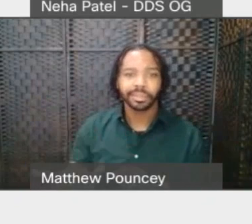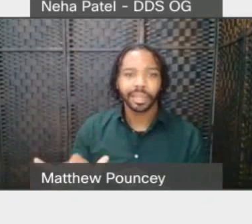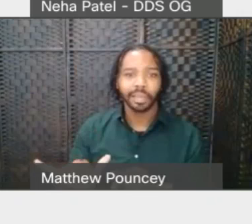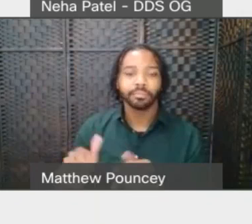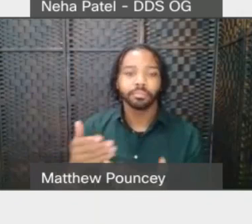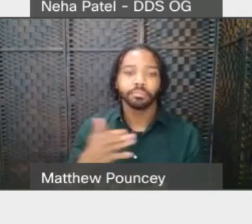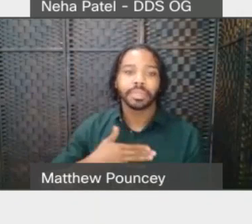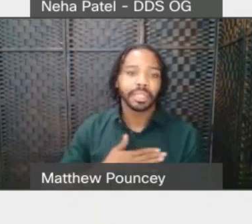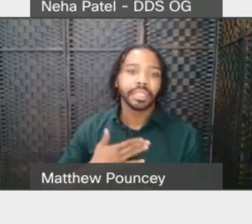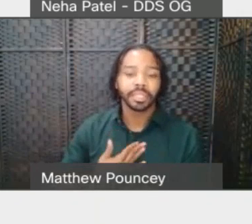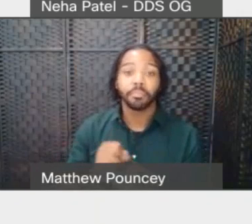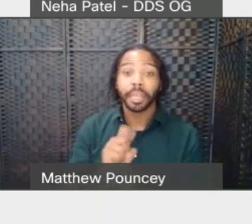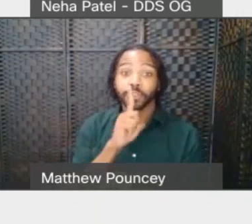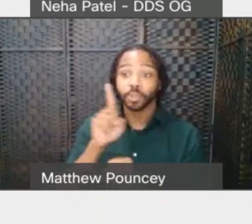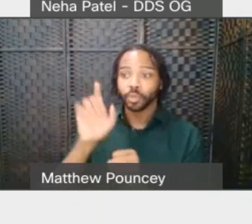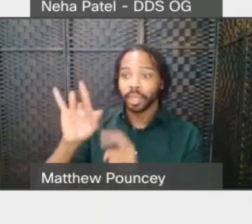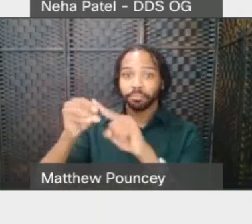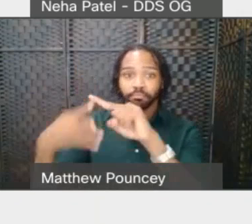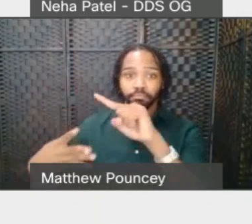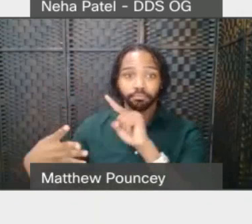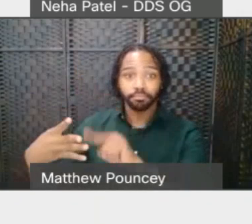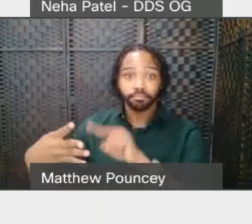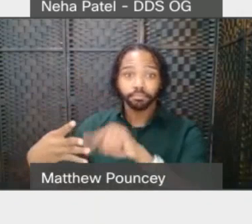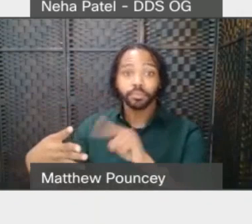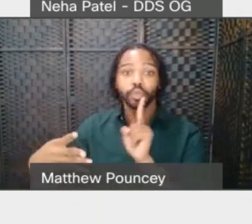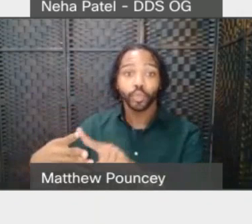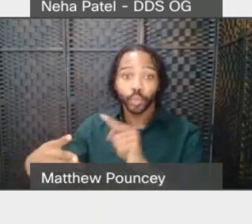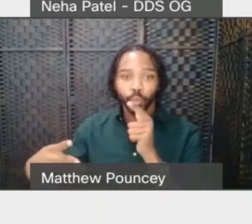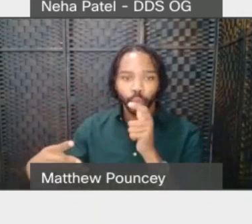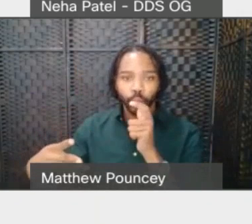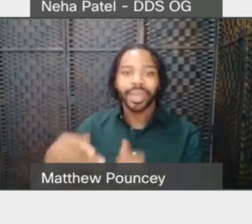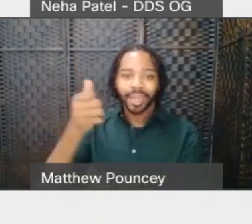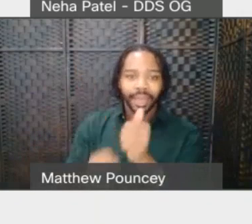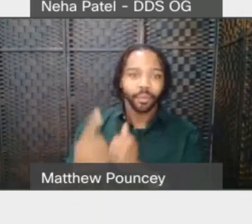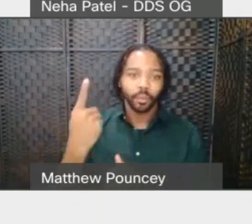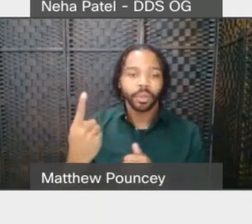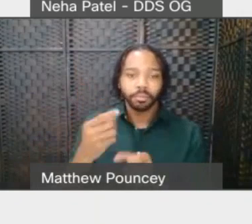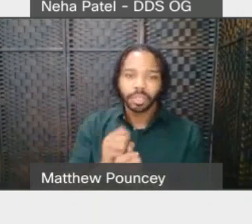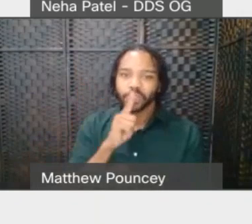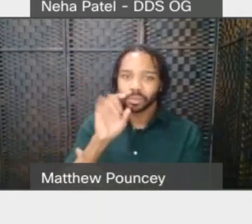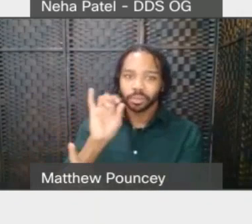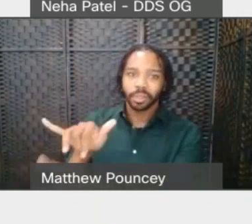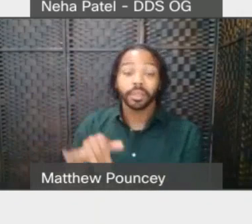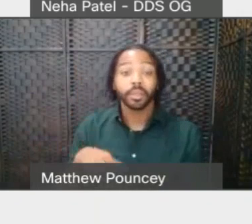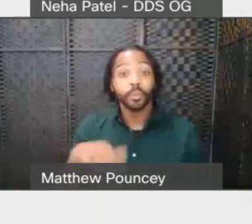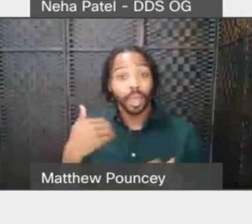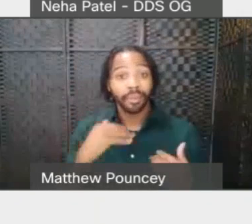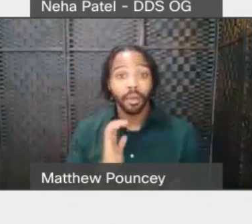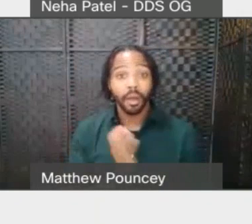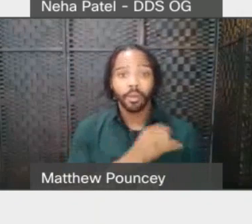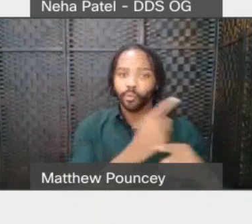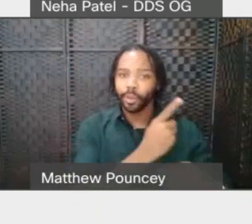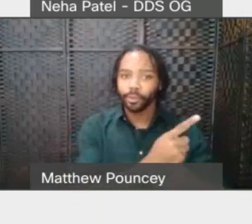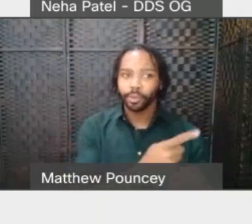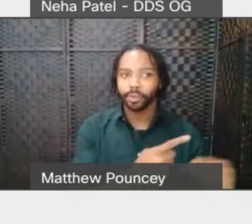please address them to everyone in the chat. We do have our regular folks here